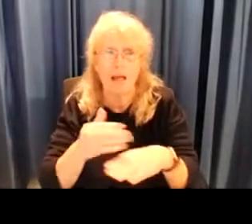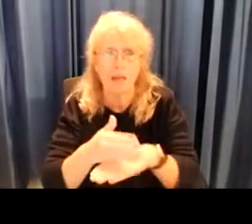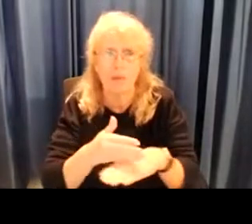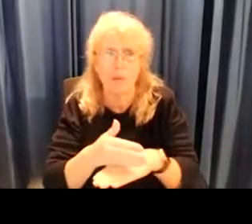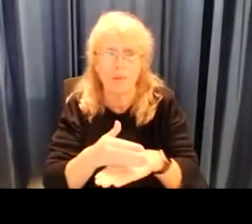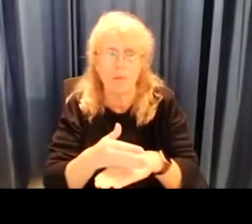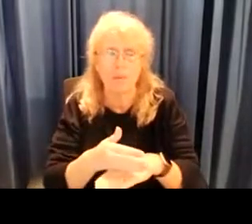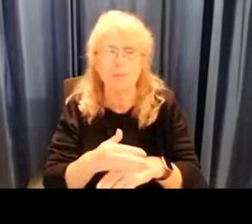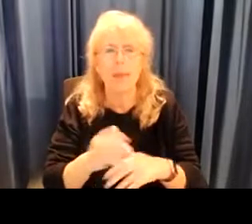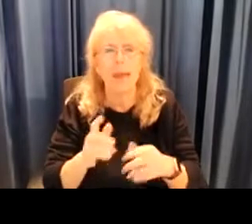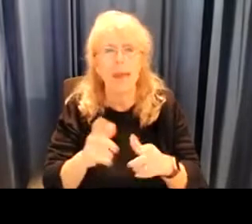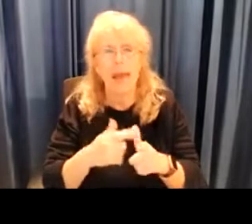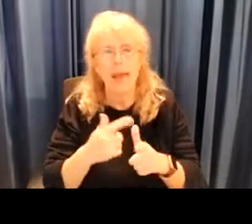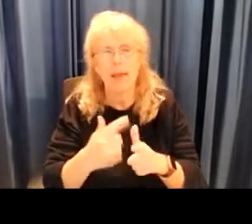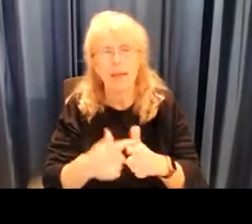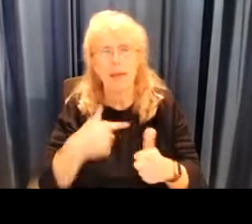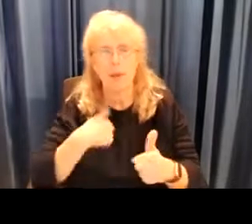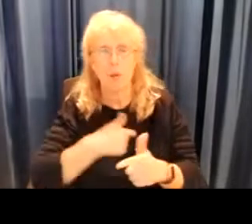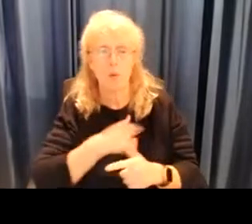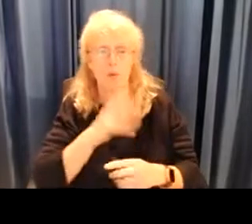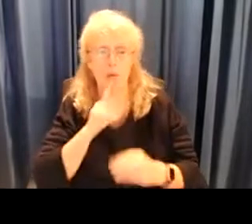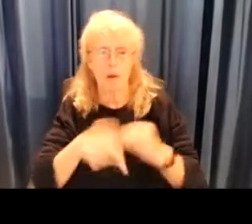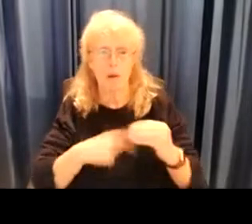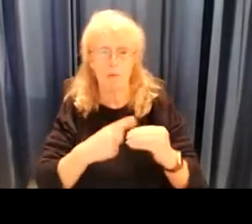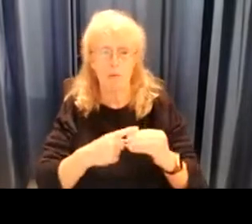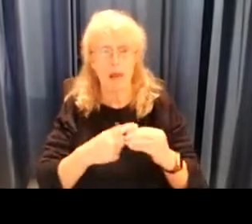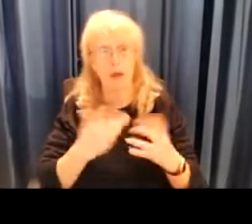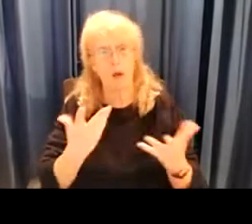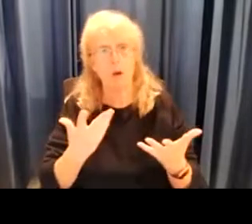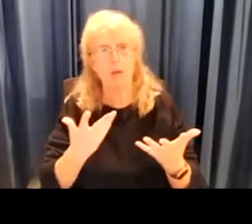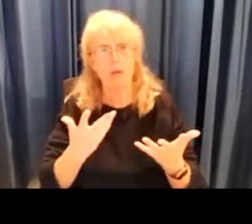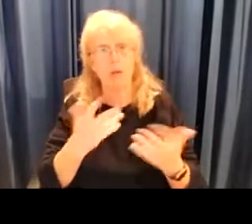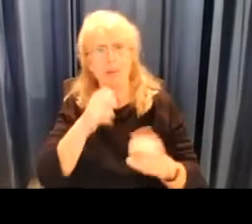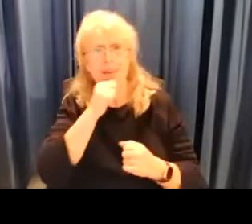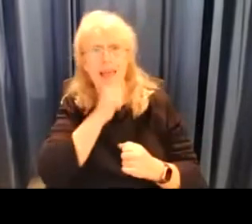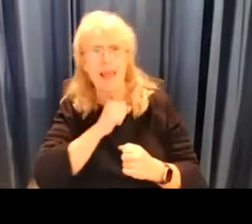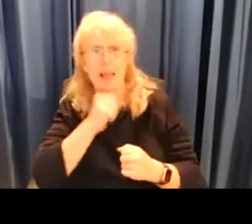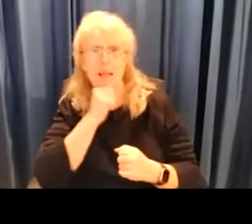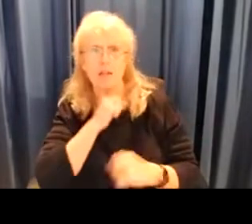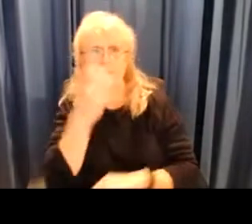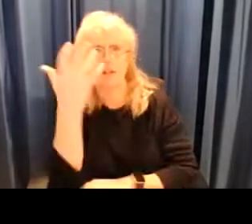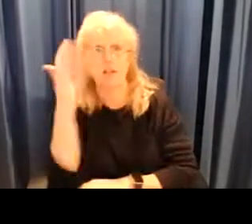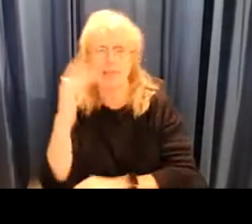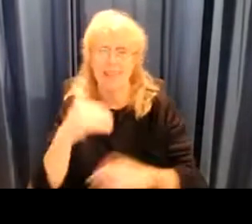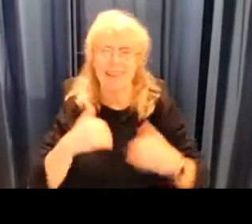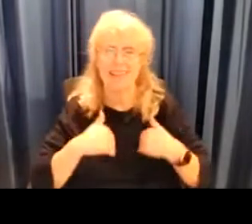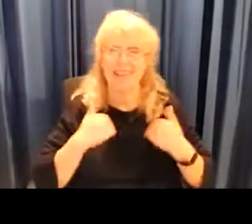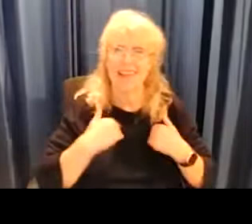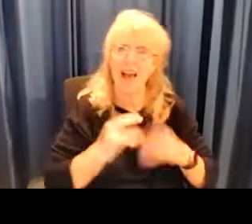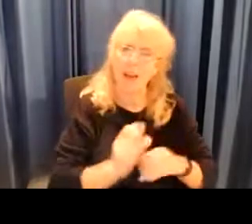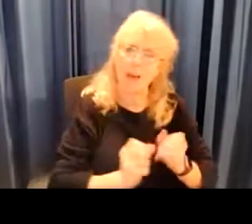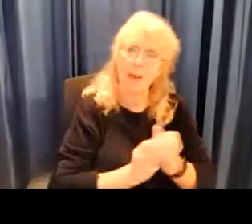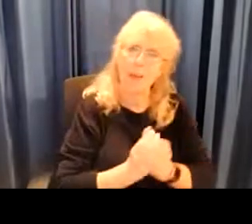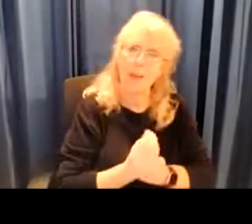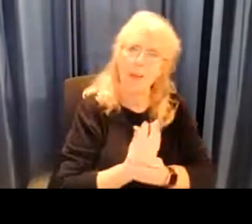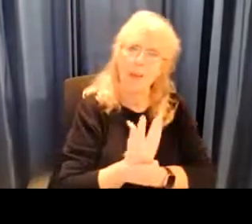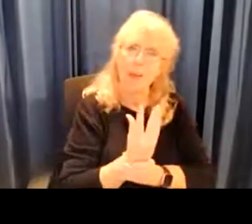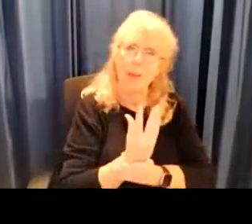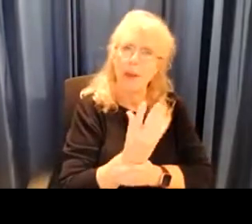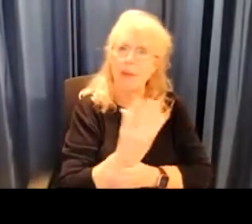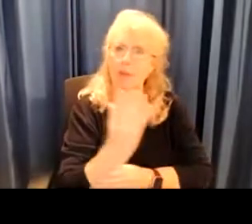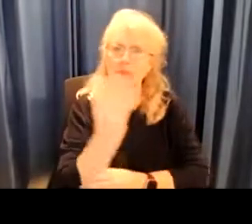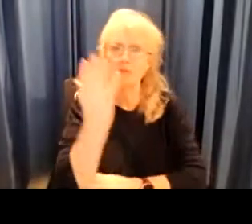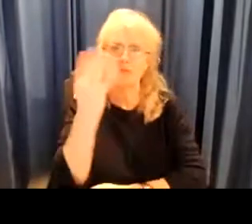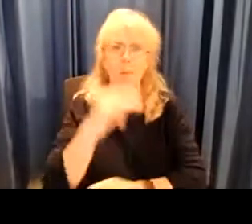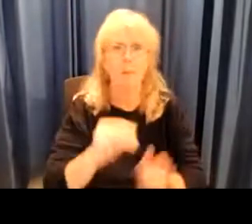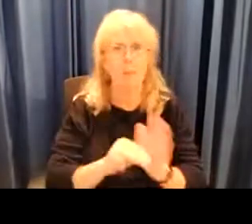about the age of trees as they grow from young trees to maturity to then really